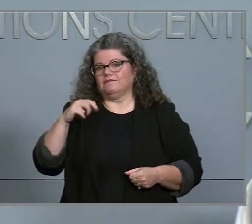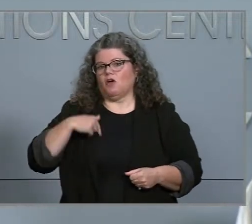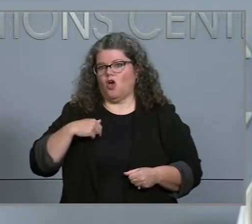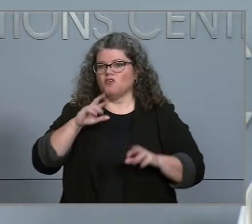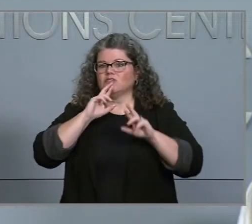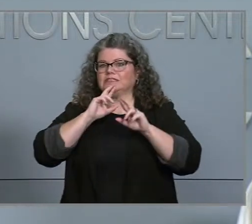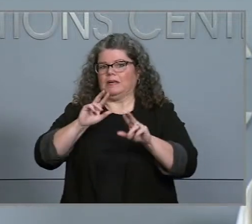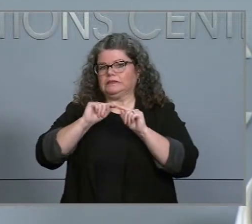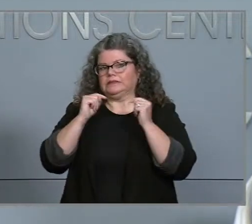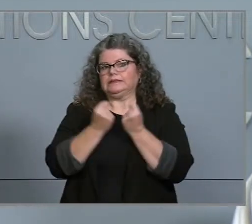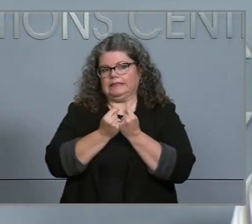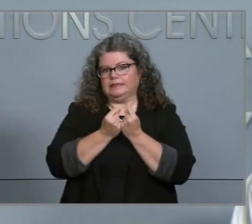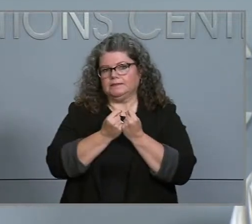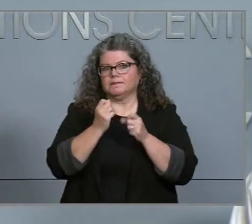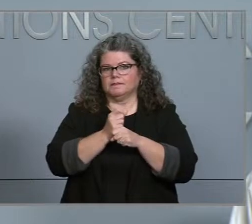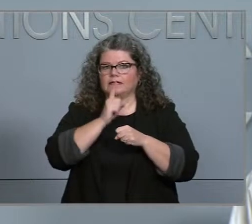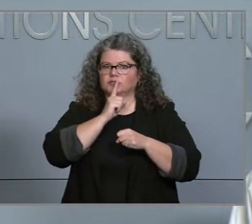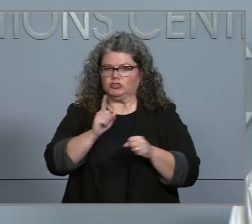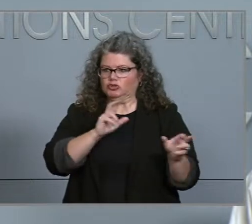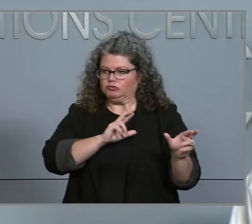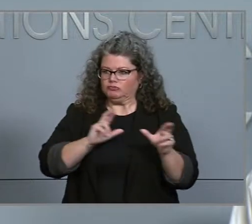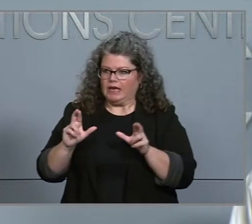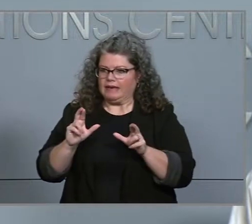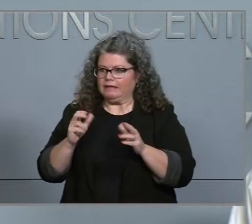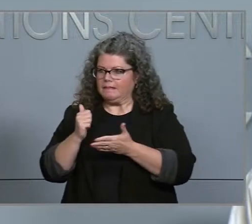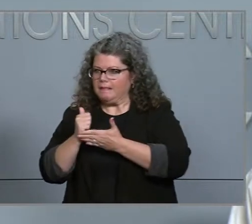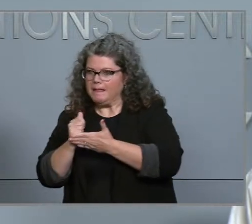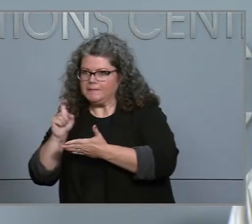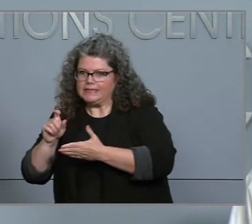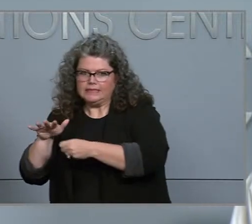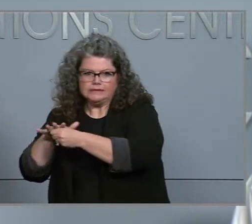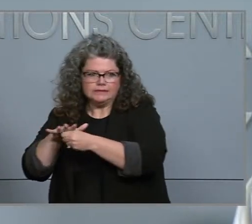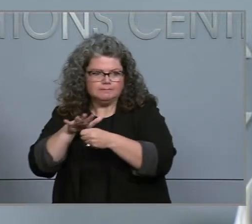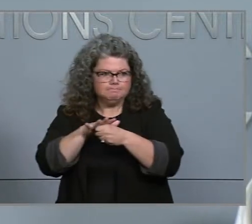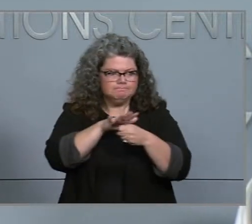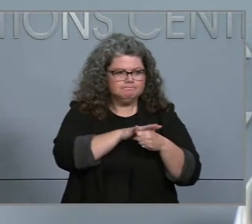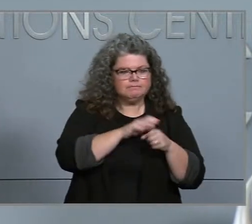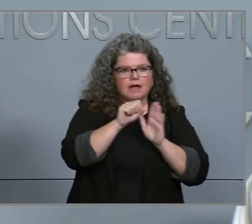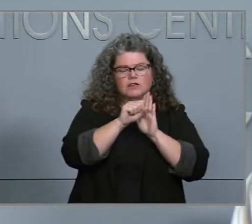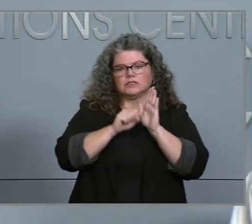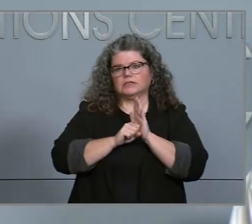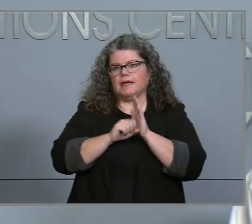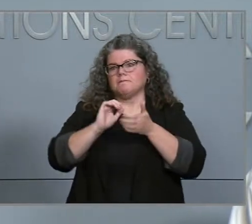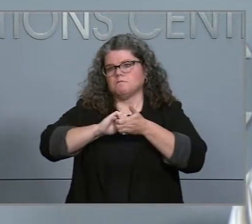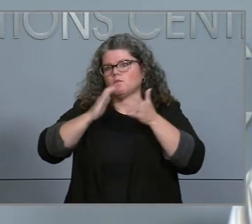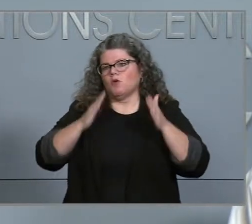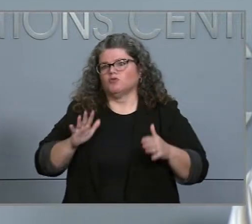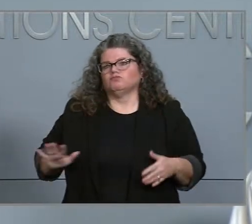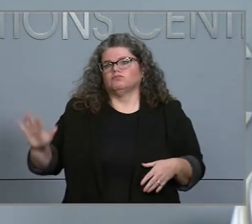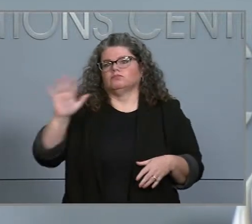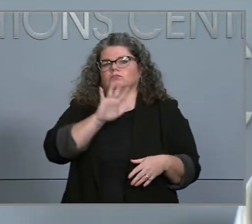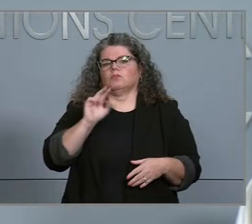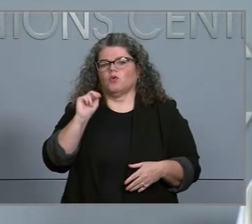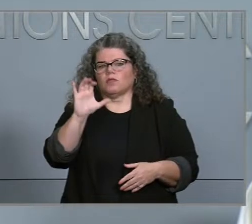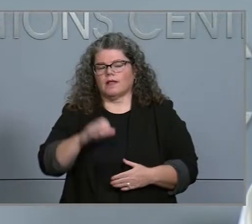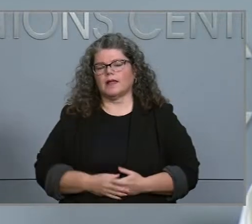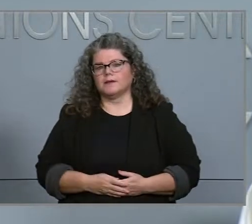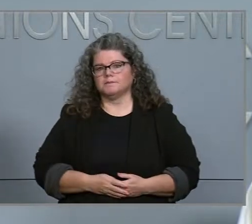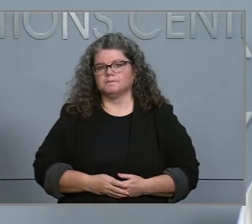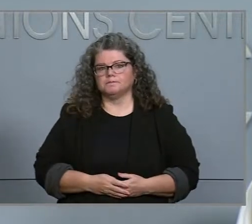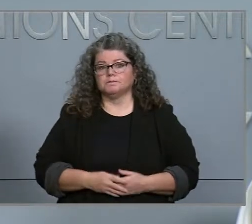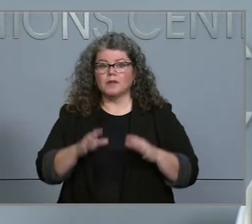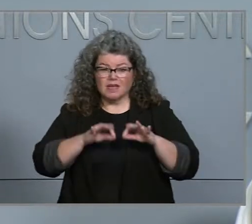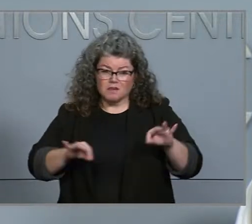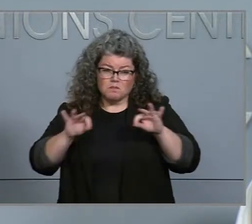to facilitate effective response to the needs of our local jurisdictions and state partners across North Carolina. It is important